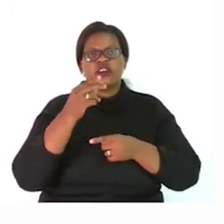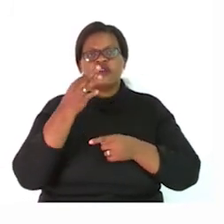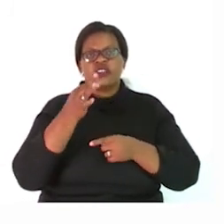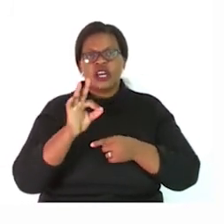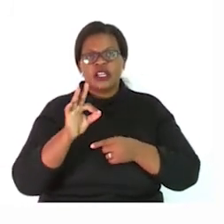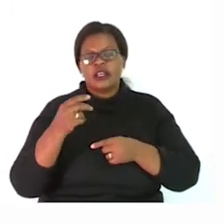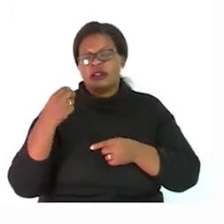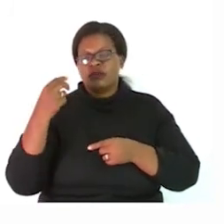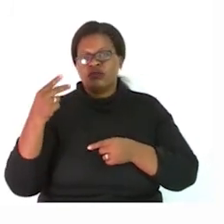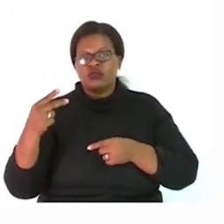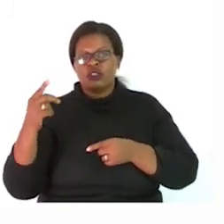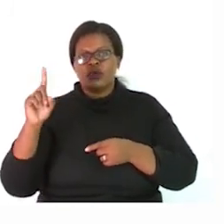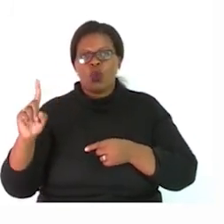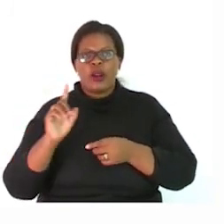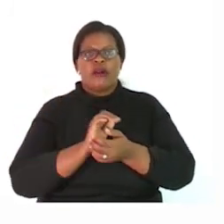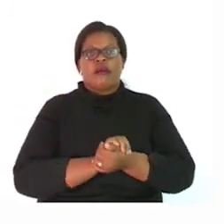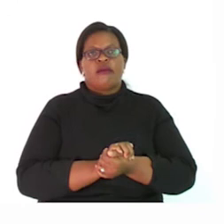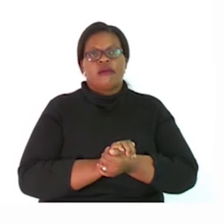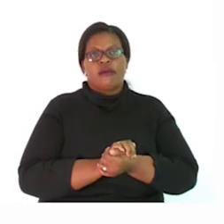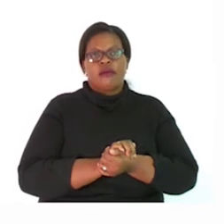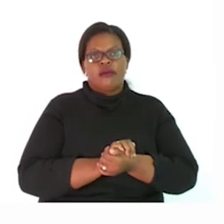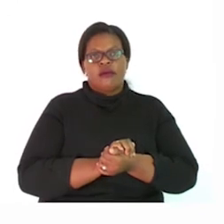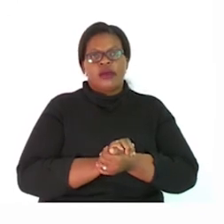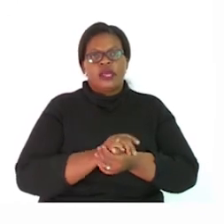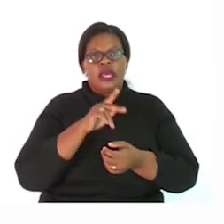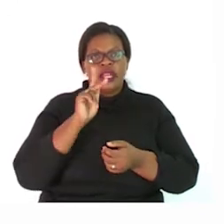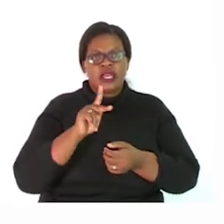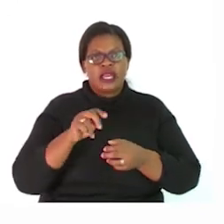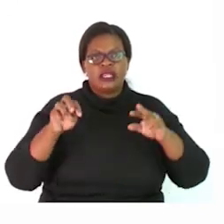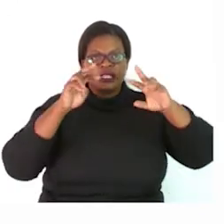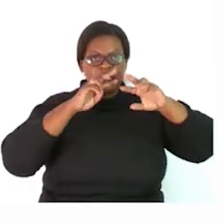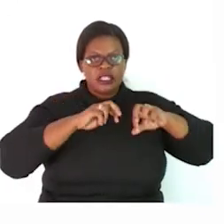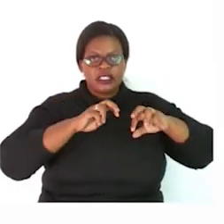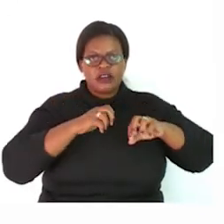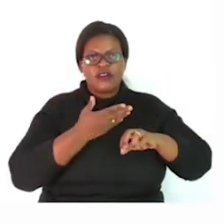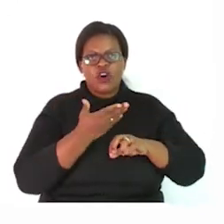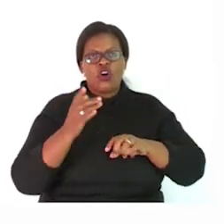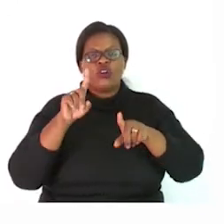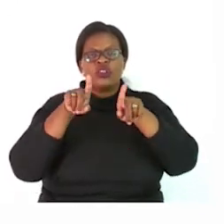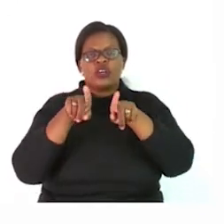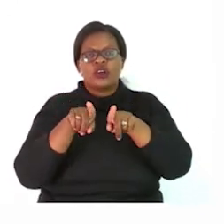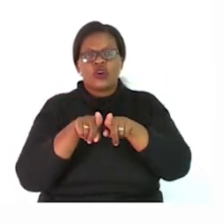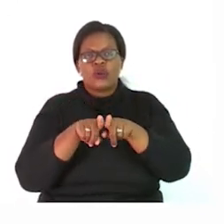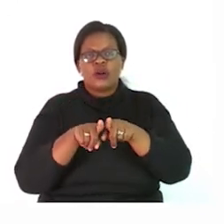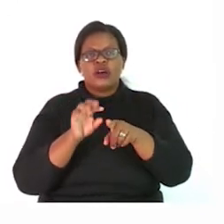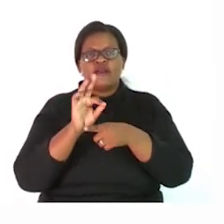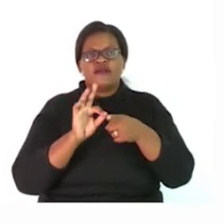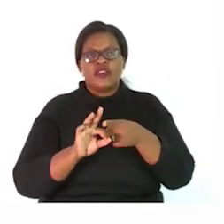factors of 21. Then you have to discover all the common